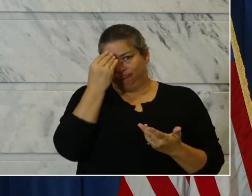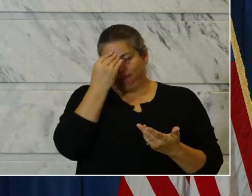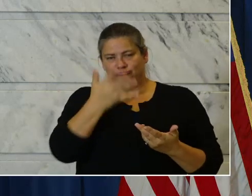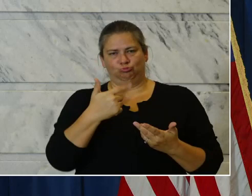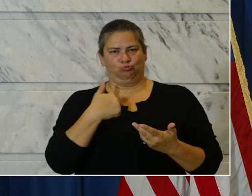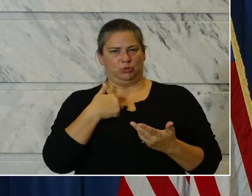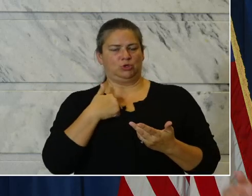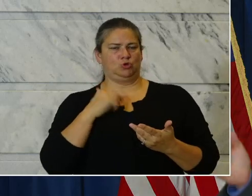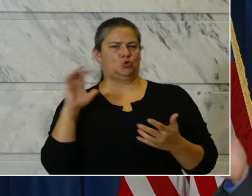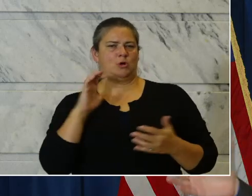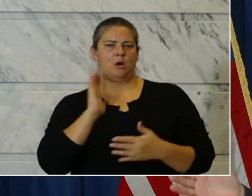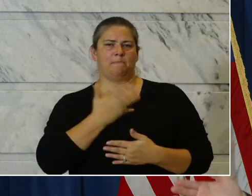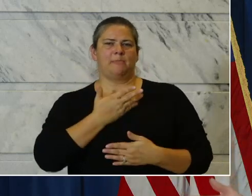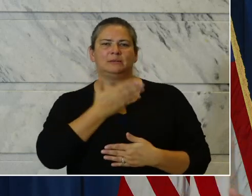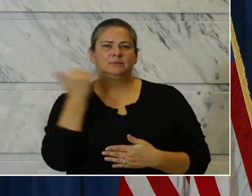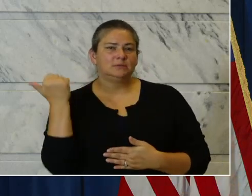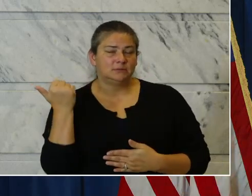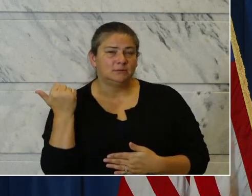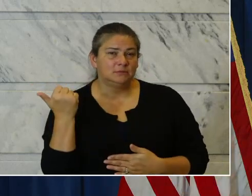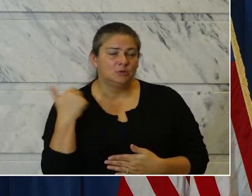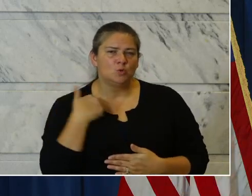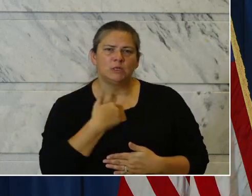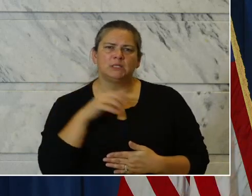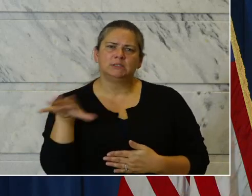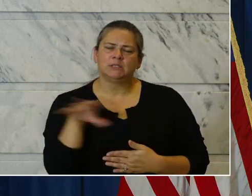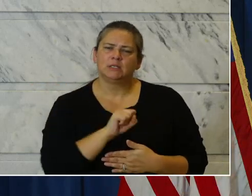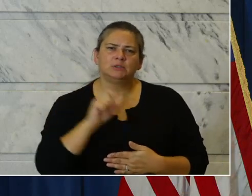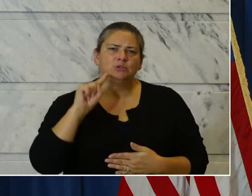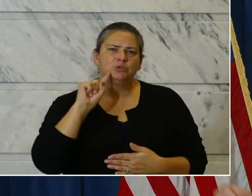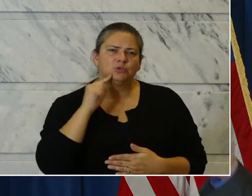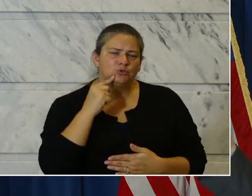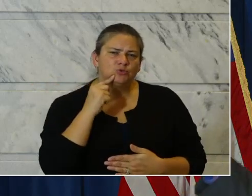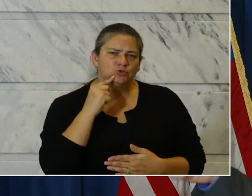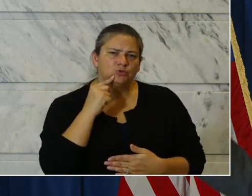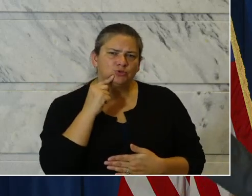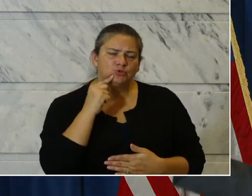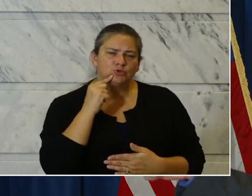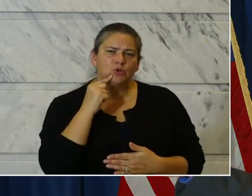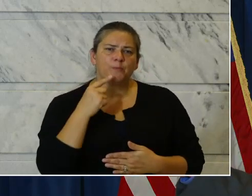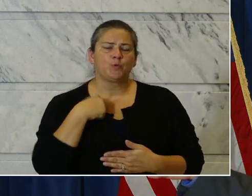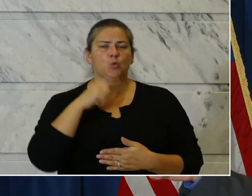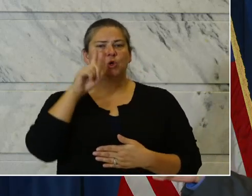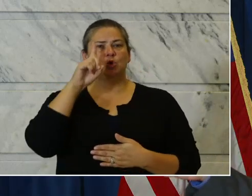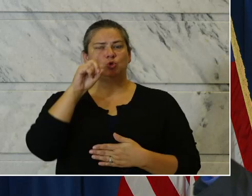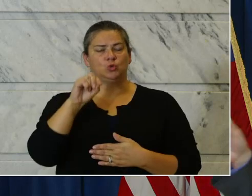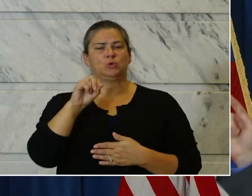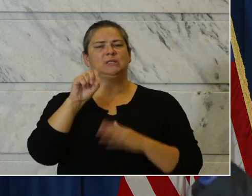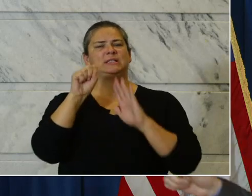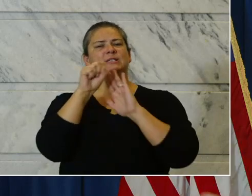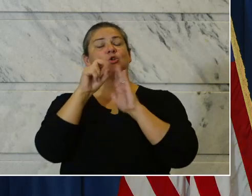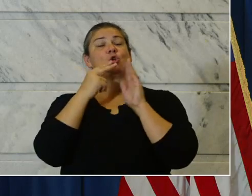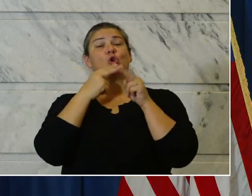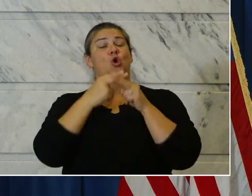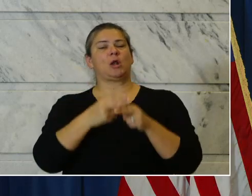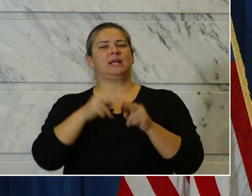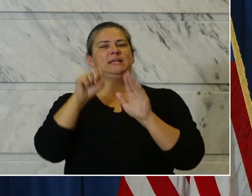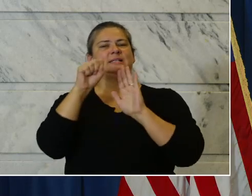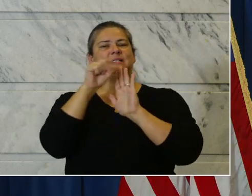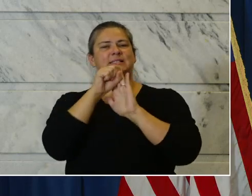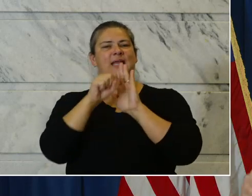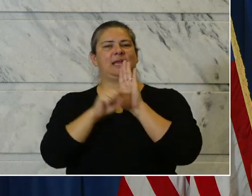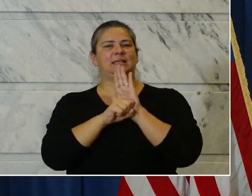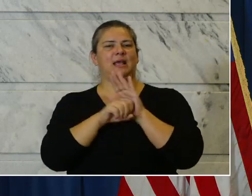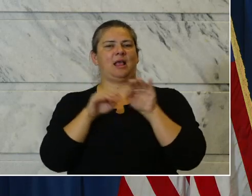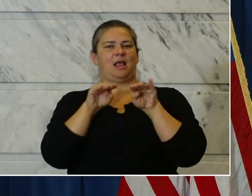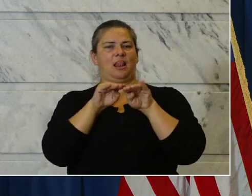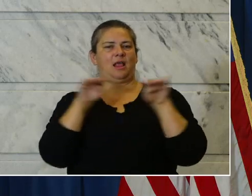doing our level-headed best to give you actionable data. But when we release state-level guidance, we use state-level data, and so that's what you should refer to. You